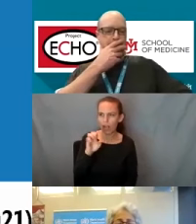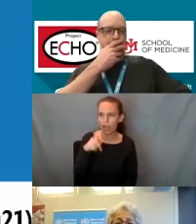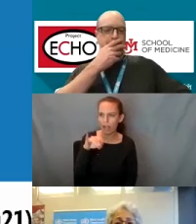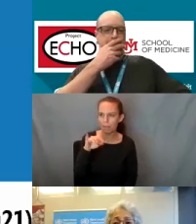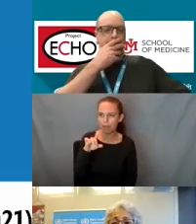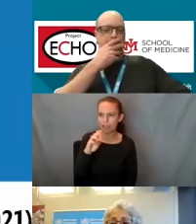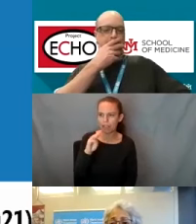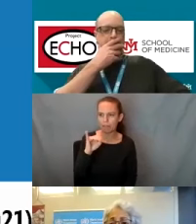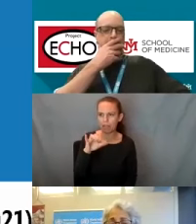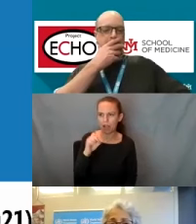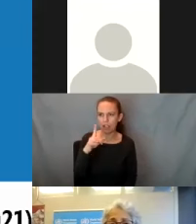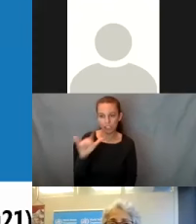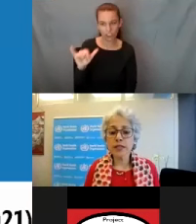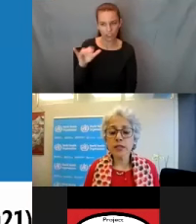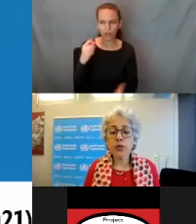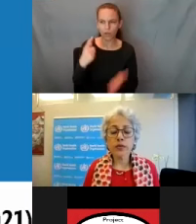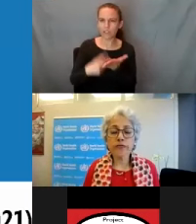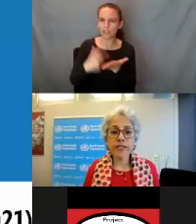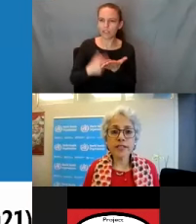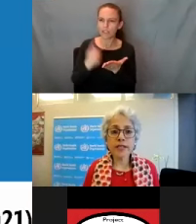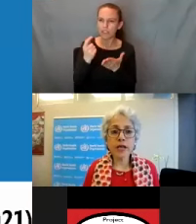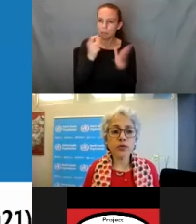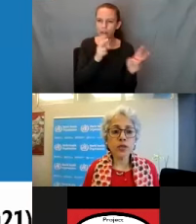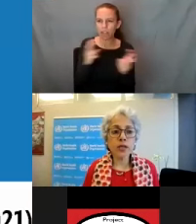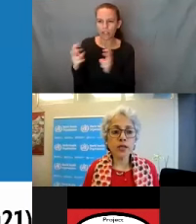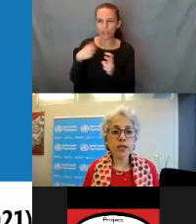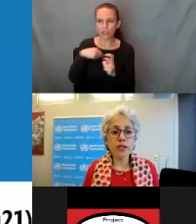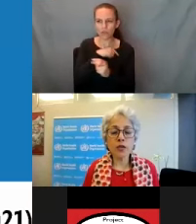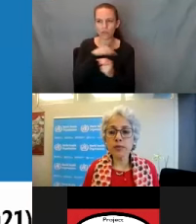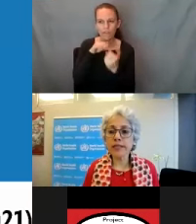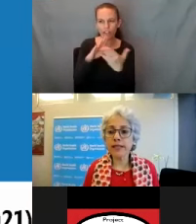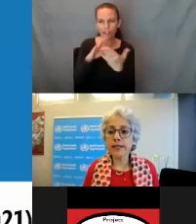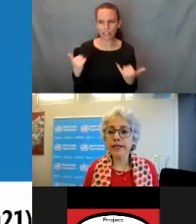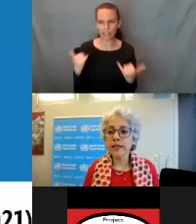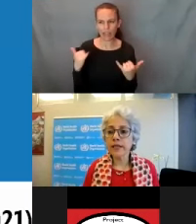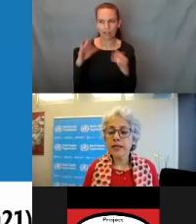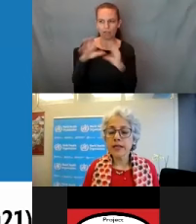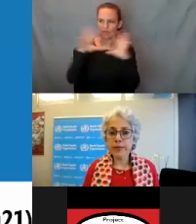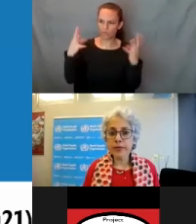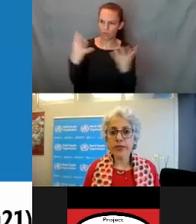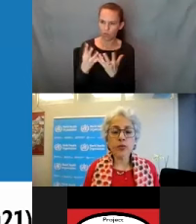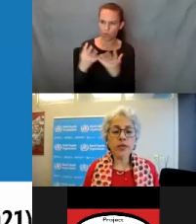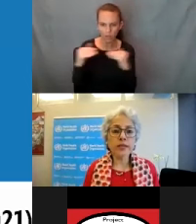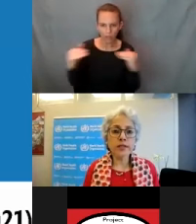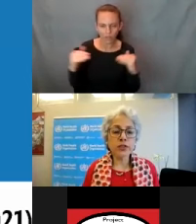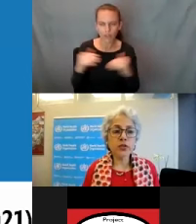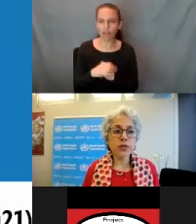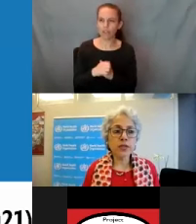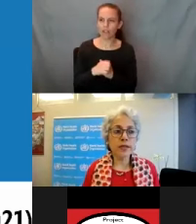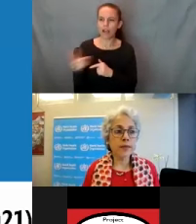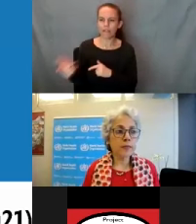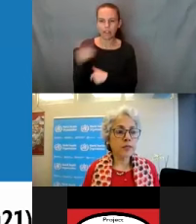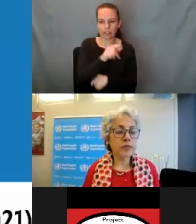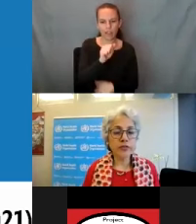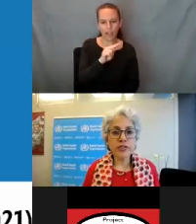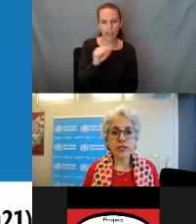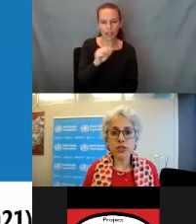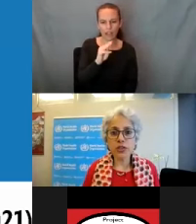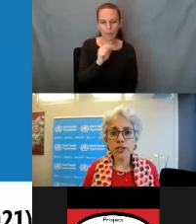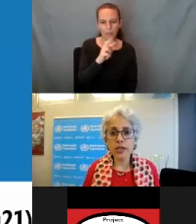and talk a little bit about the issues that we're facing now globally, and then Anna Maria will continue with some